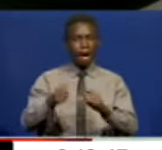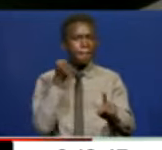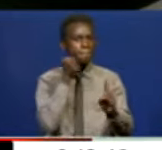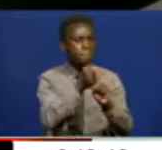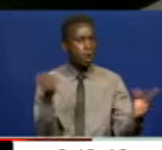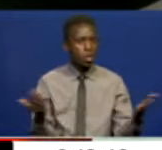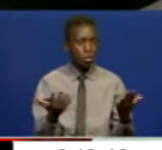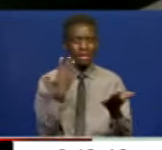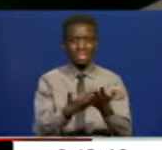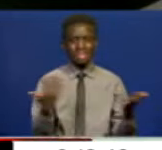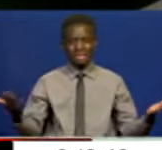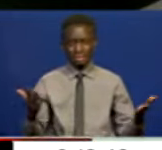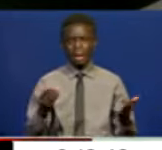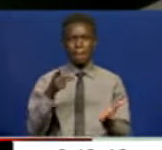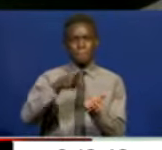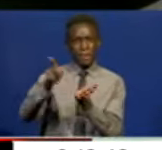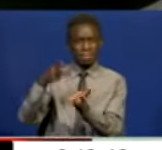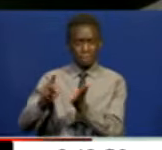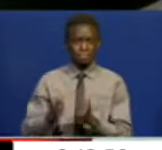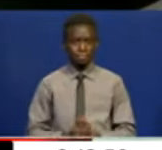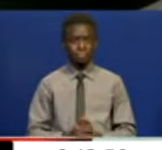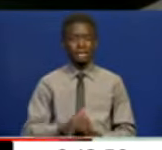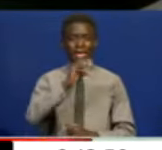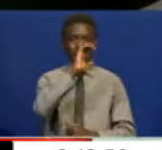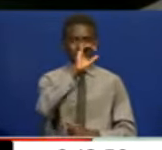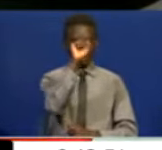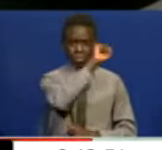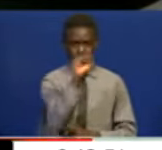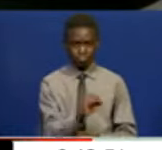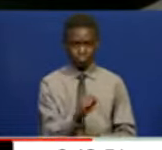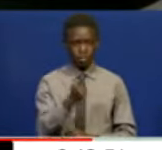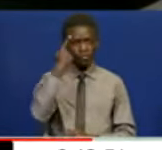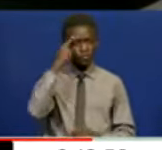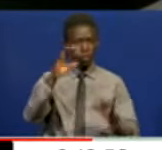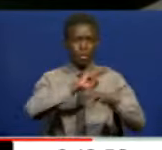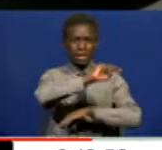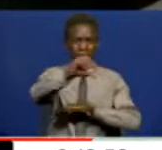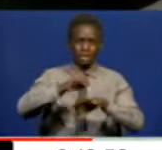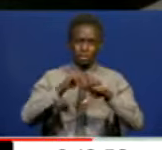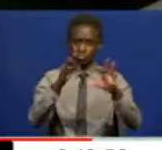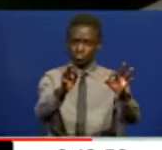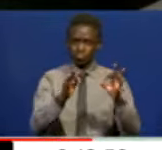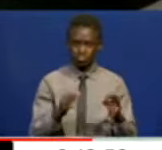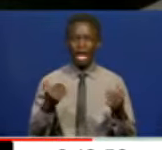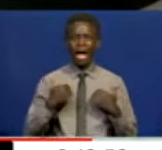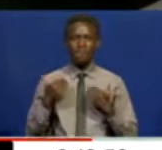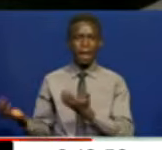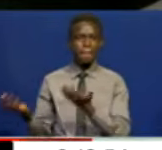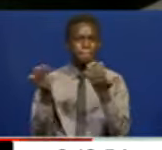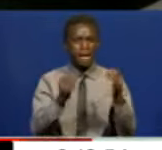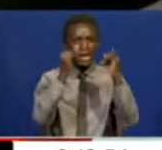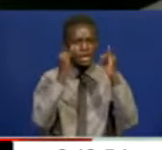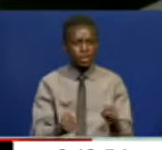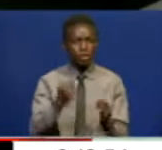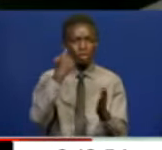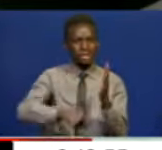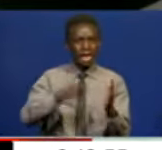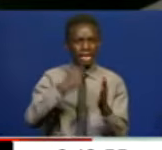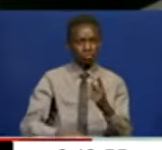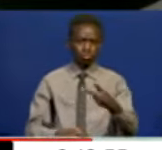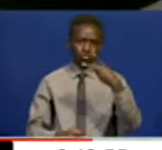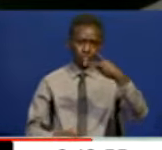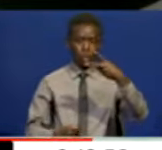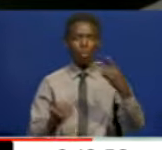National Treasury Cabinet Secretary Prof. Njuguna Ndung’u has also introduced two new tax bands, with those